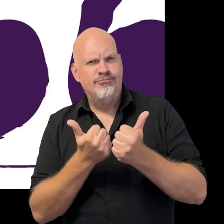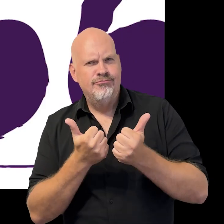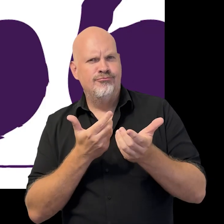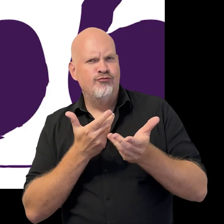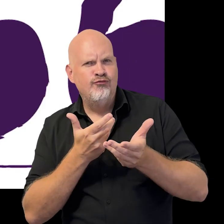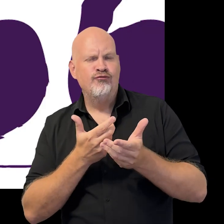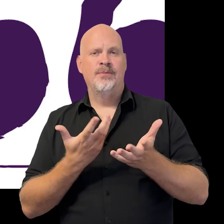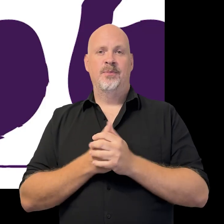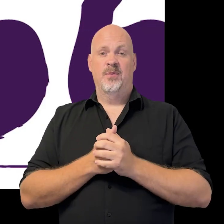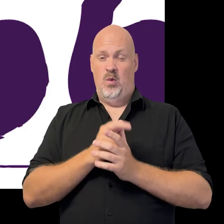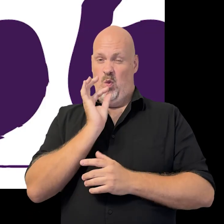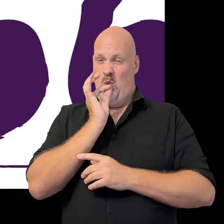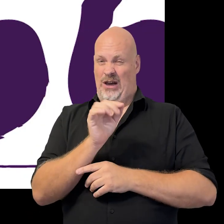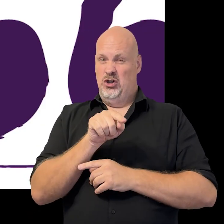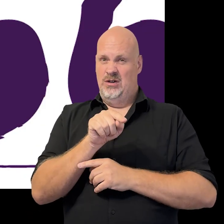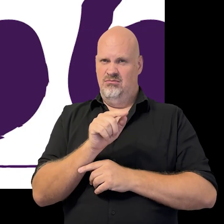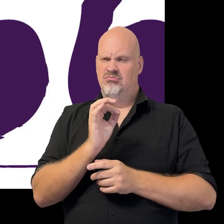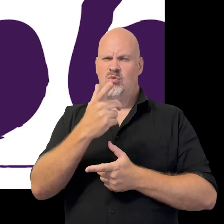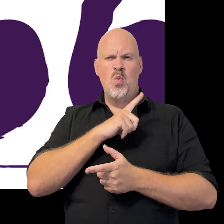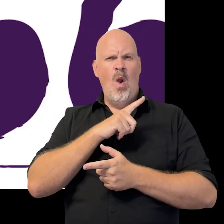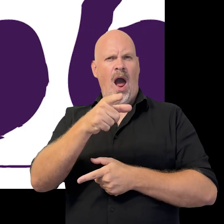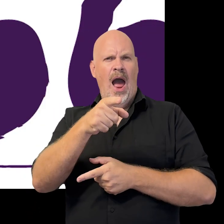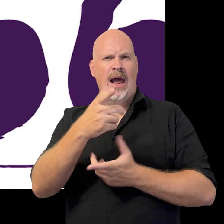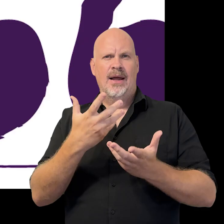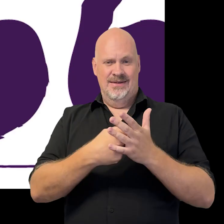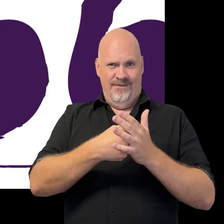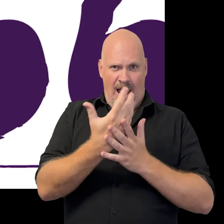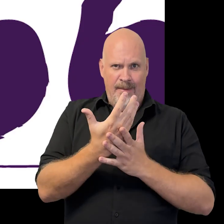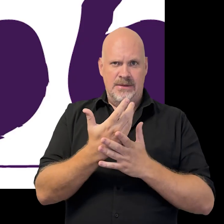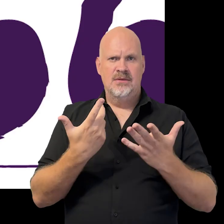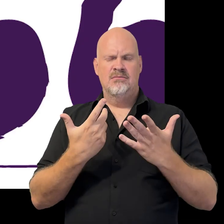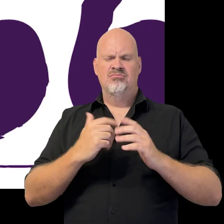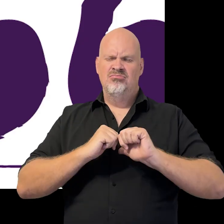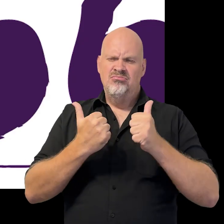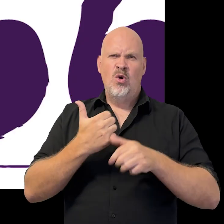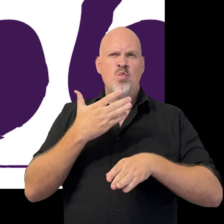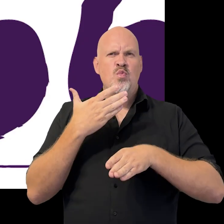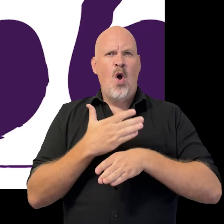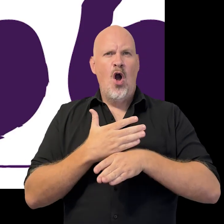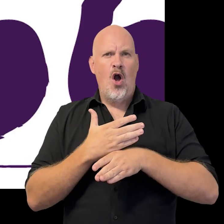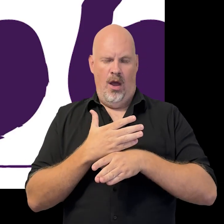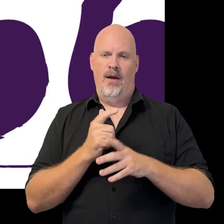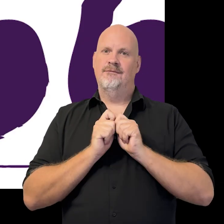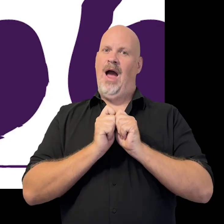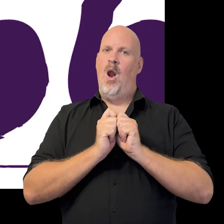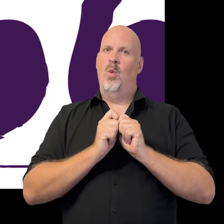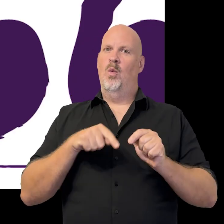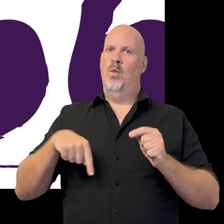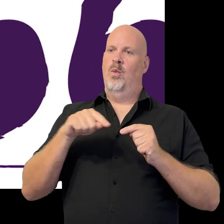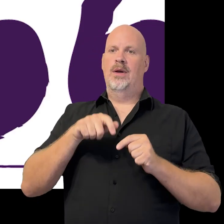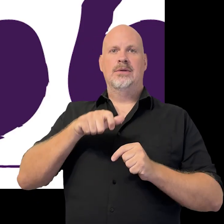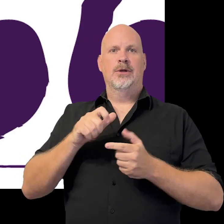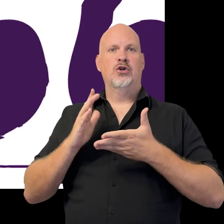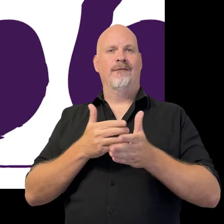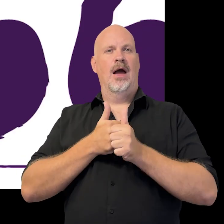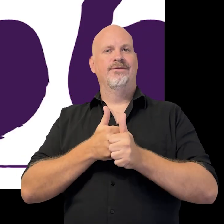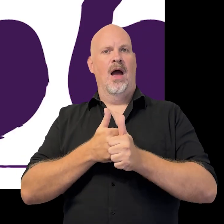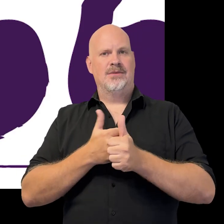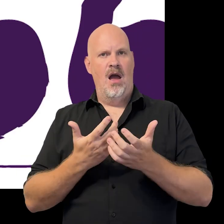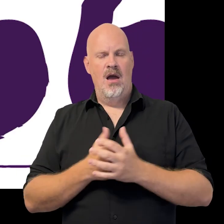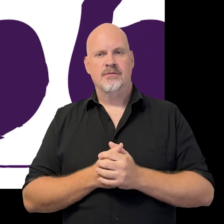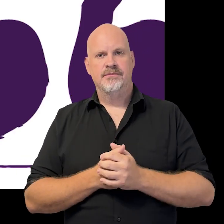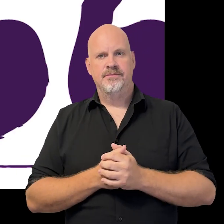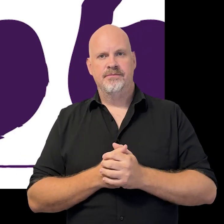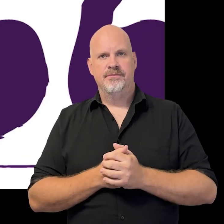recommendations also need to be supported by an action plan. So that's an operational document